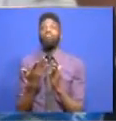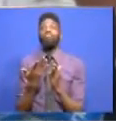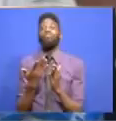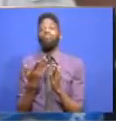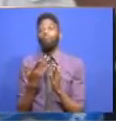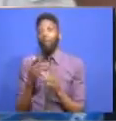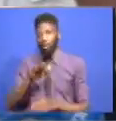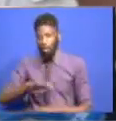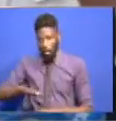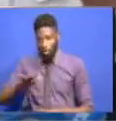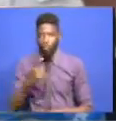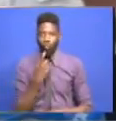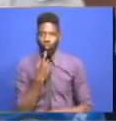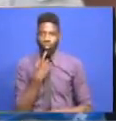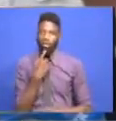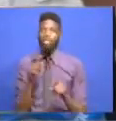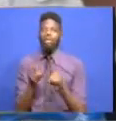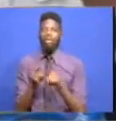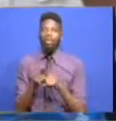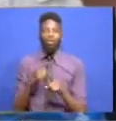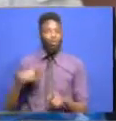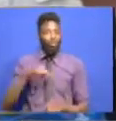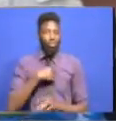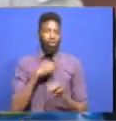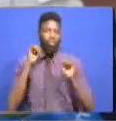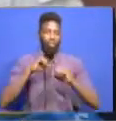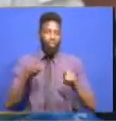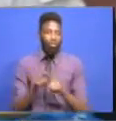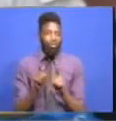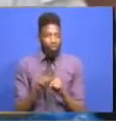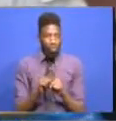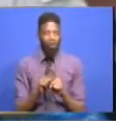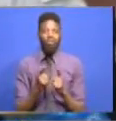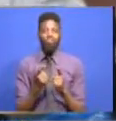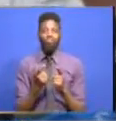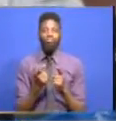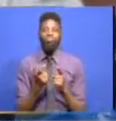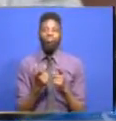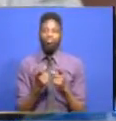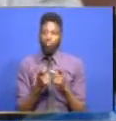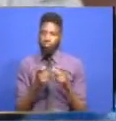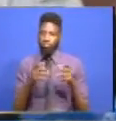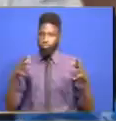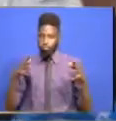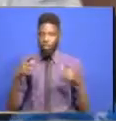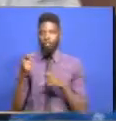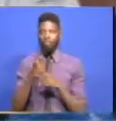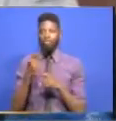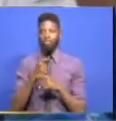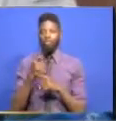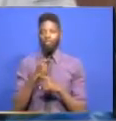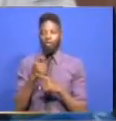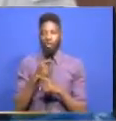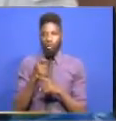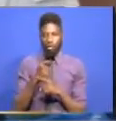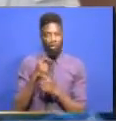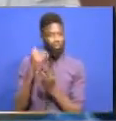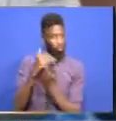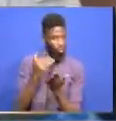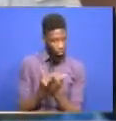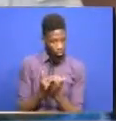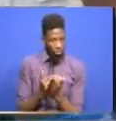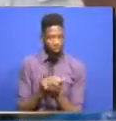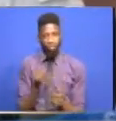Turkana, and how we can expand the training facilities or educational facilities or the programs that we